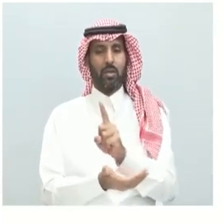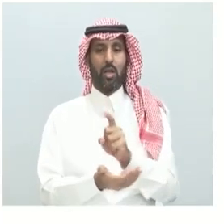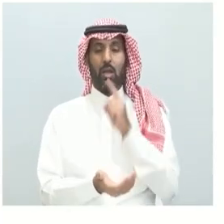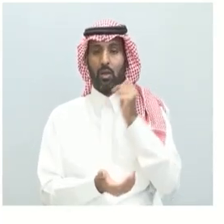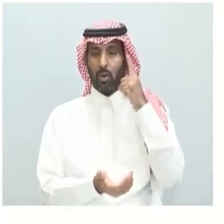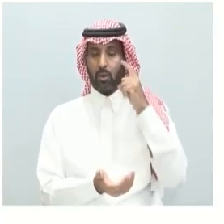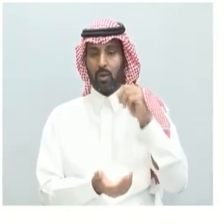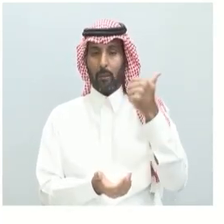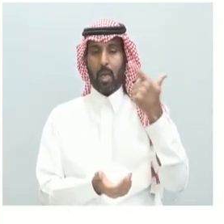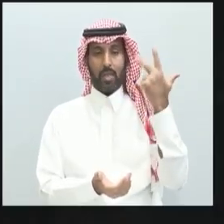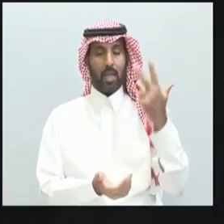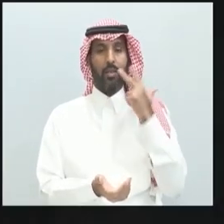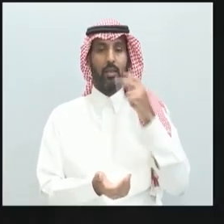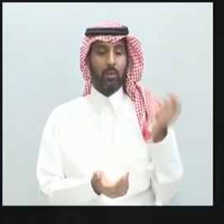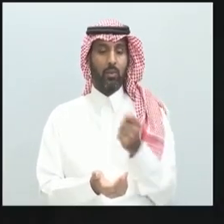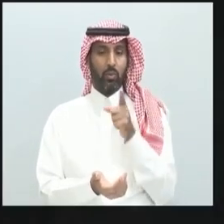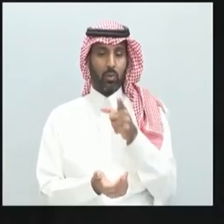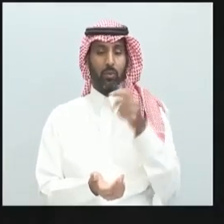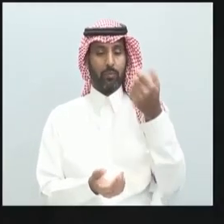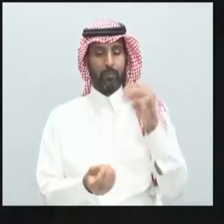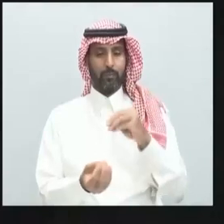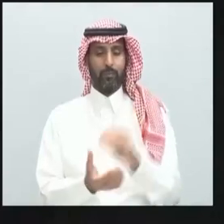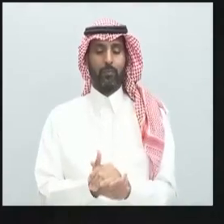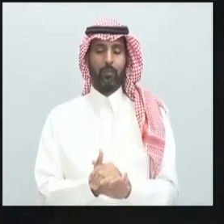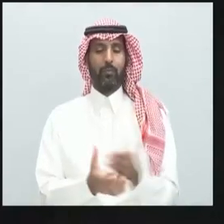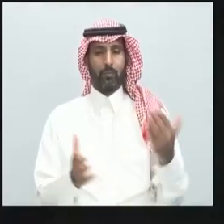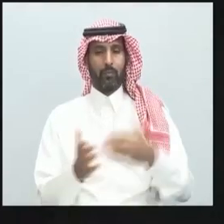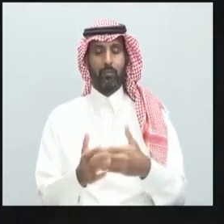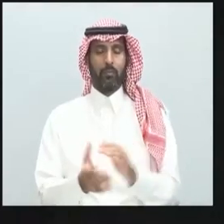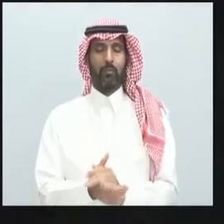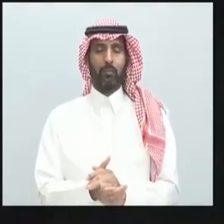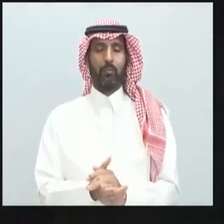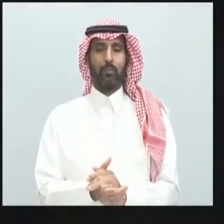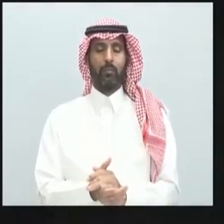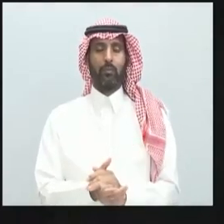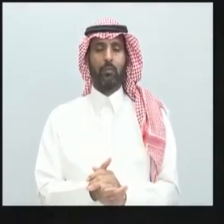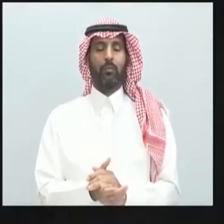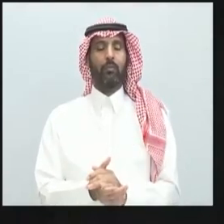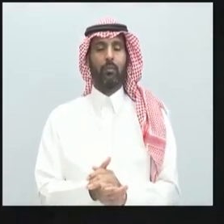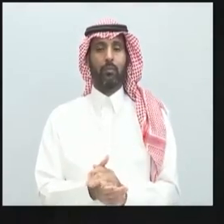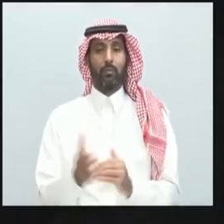your own idea, the if clause and the result clause. And with that, we reach the end of this lesson.